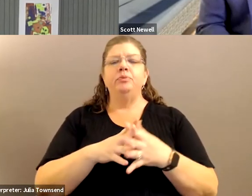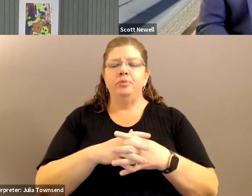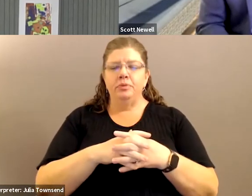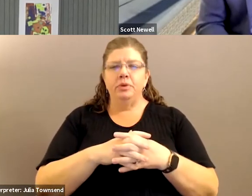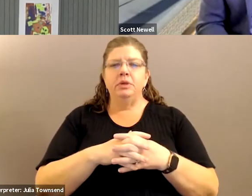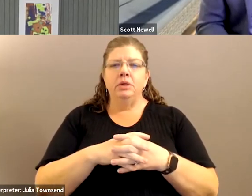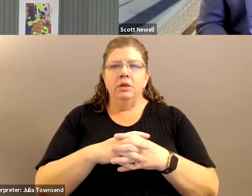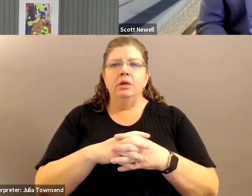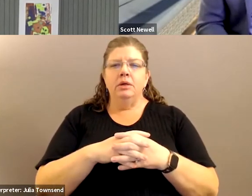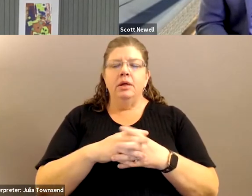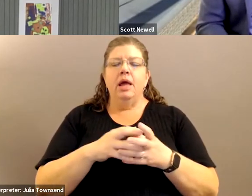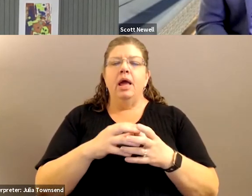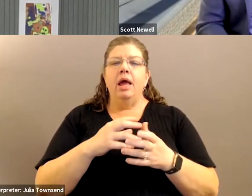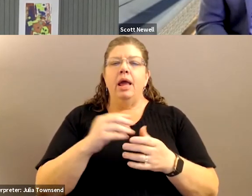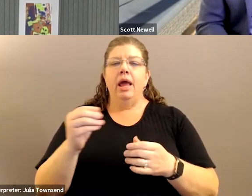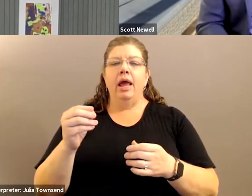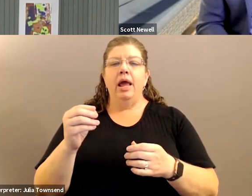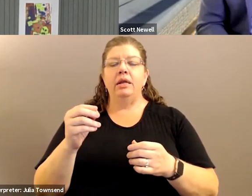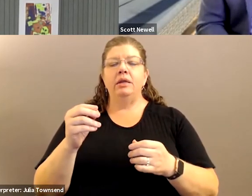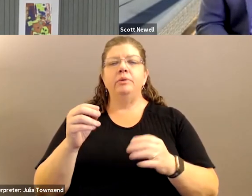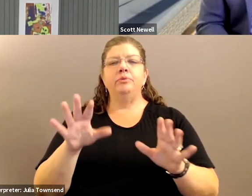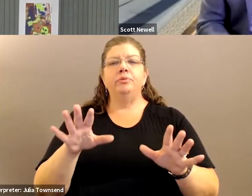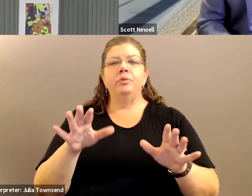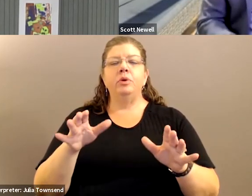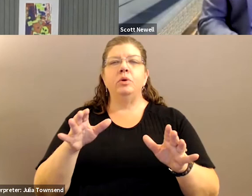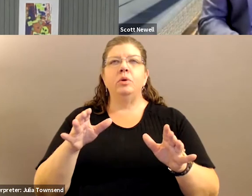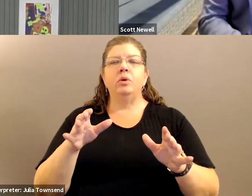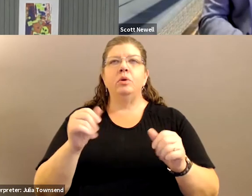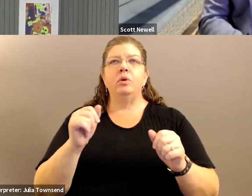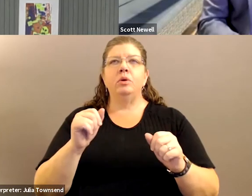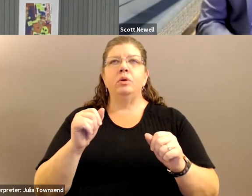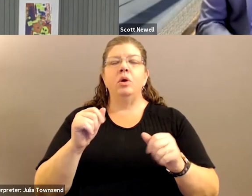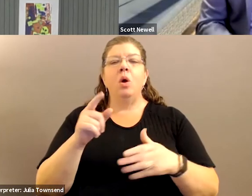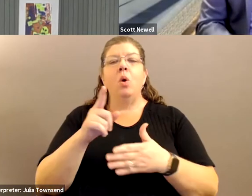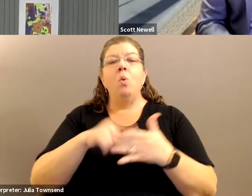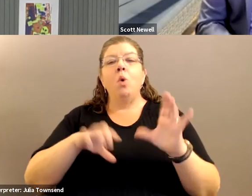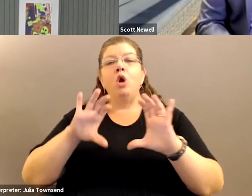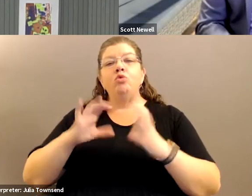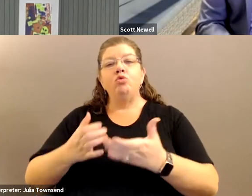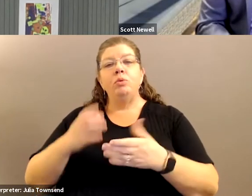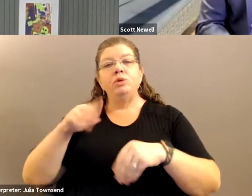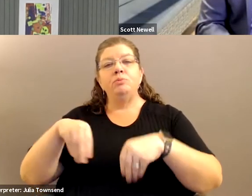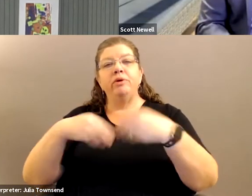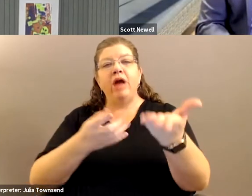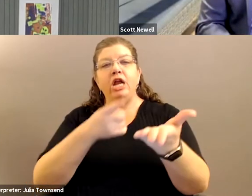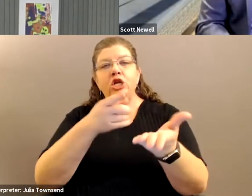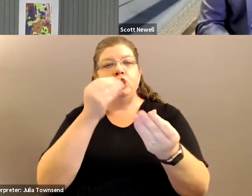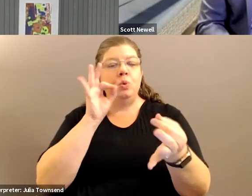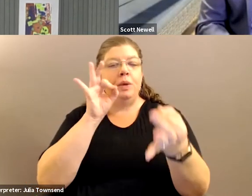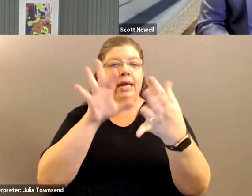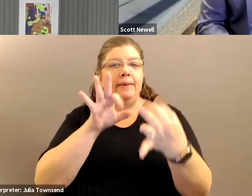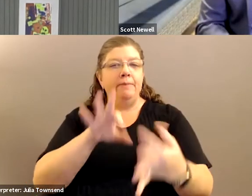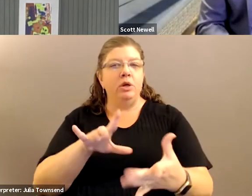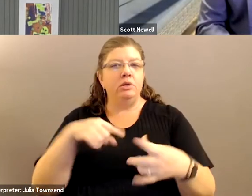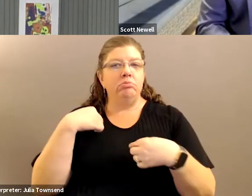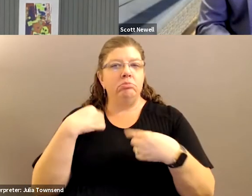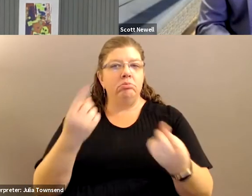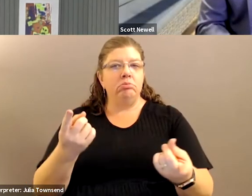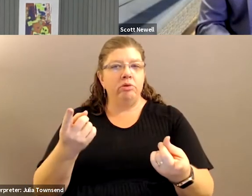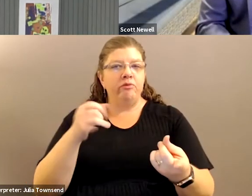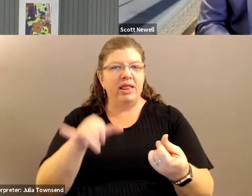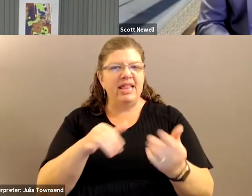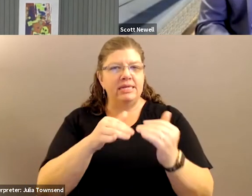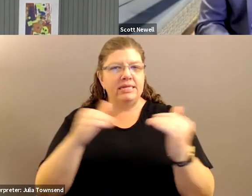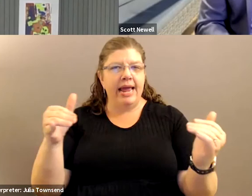well and have you so what groups um provided input for this uh stage at this point